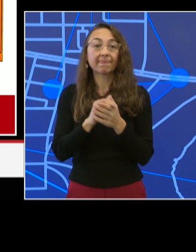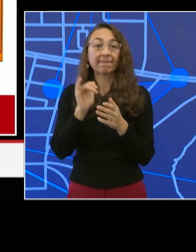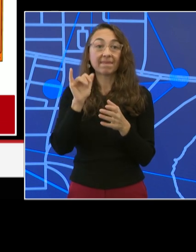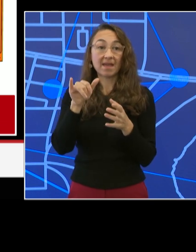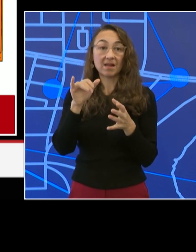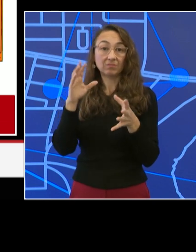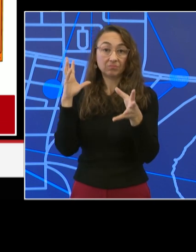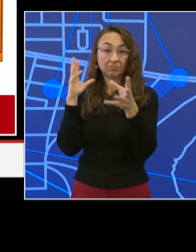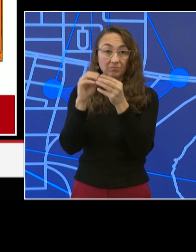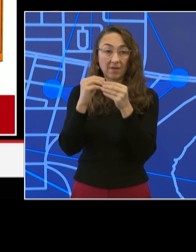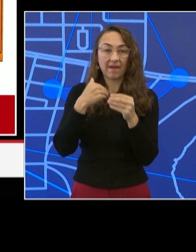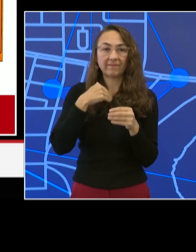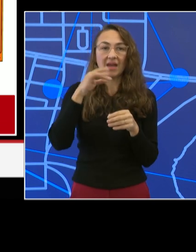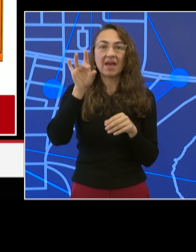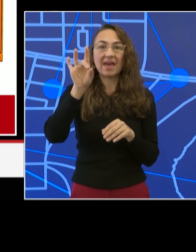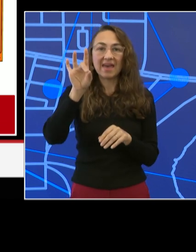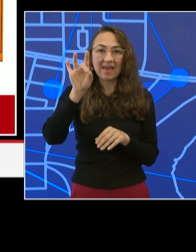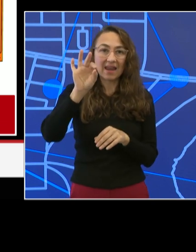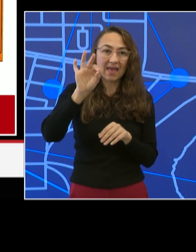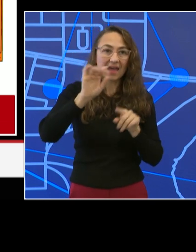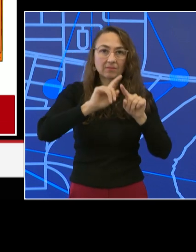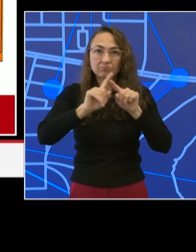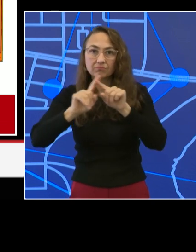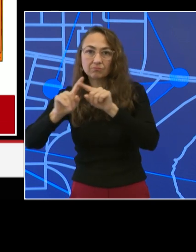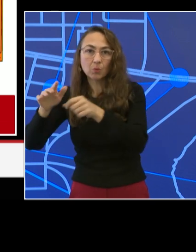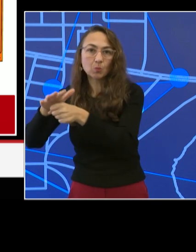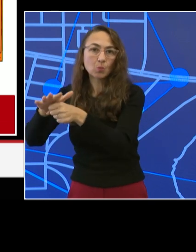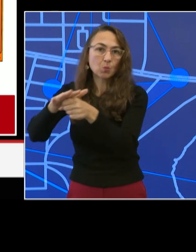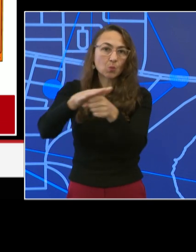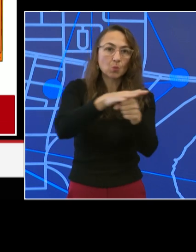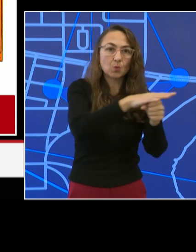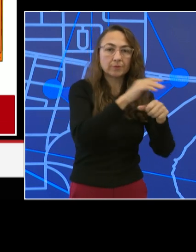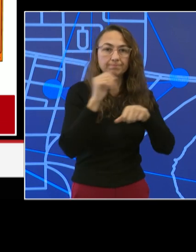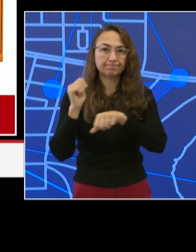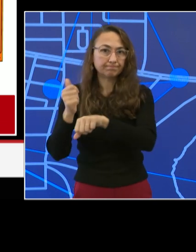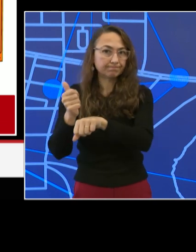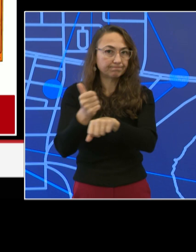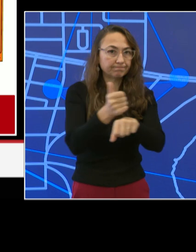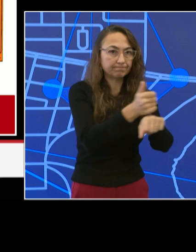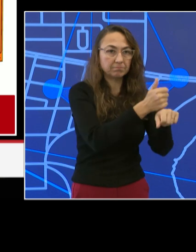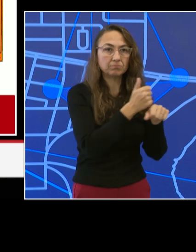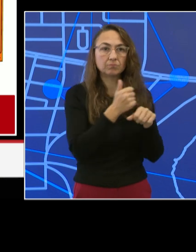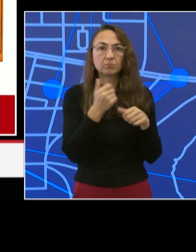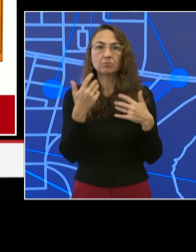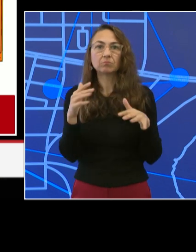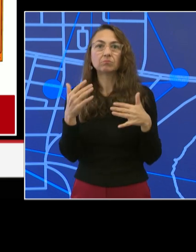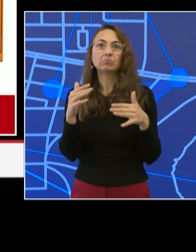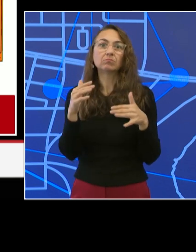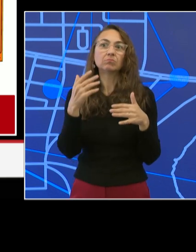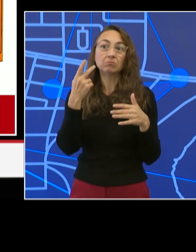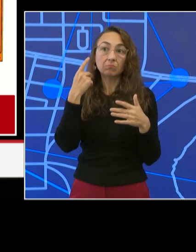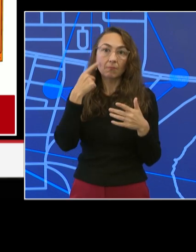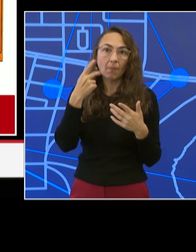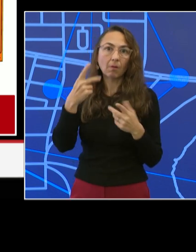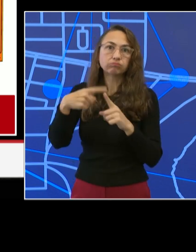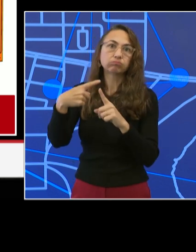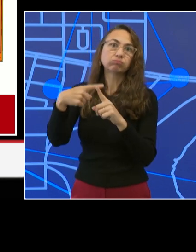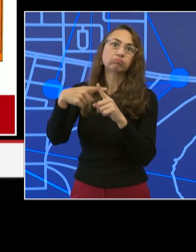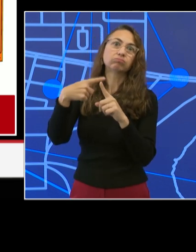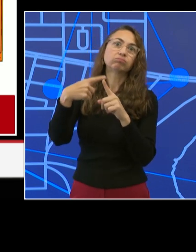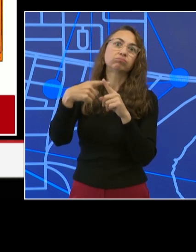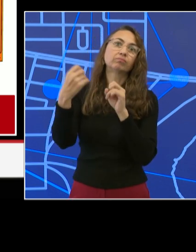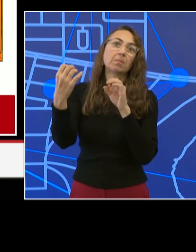I continuously hear positive feedback from our community members on the effectiveness of the drug-free zones. As a matter of fact, I think people were a